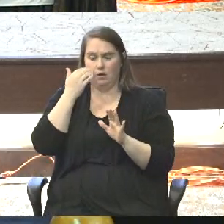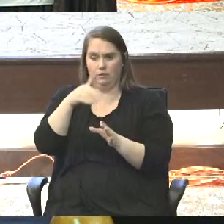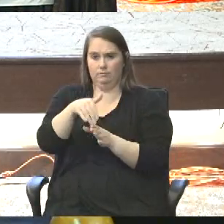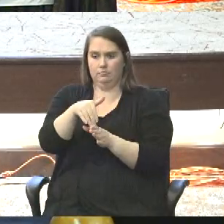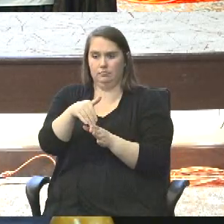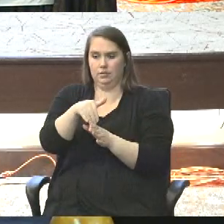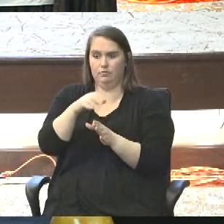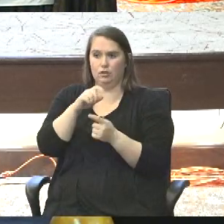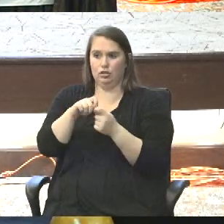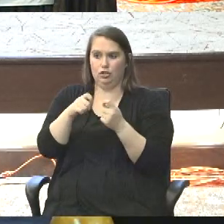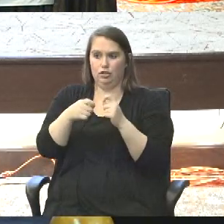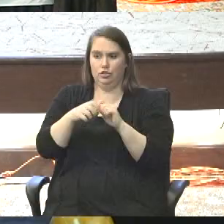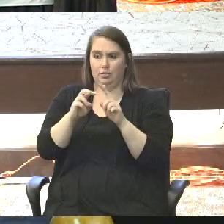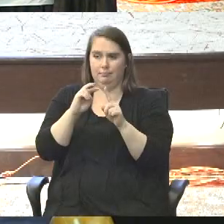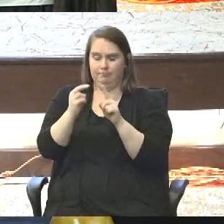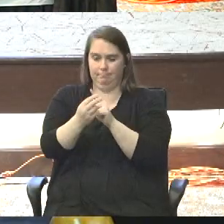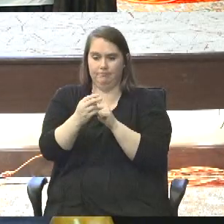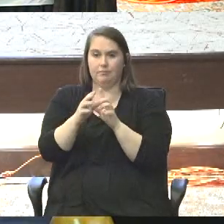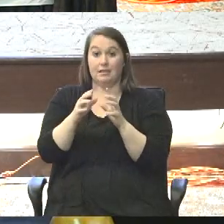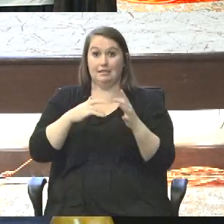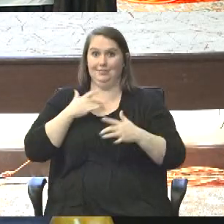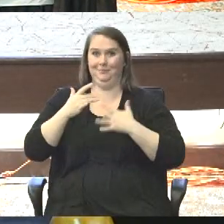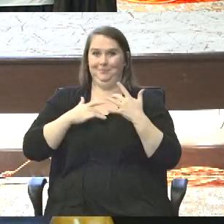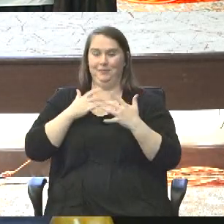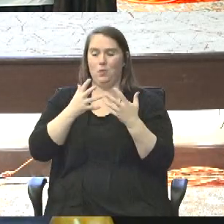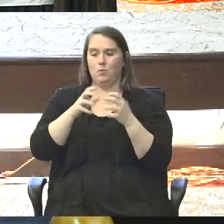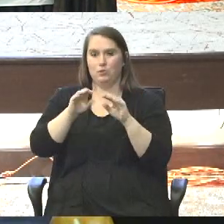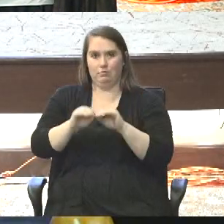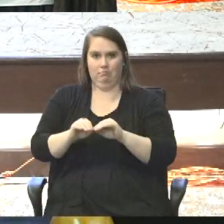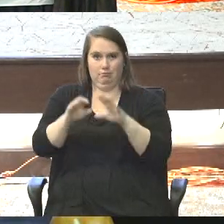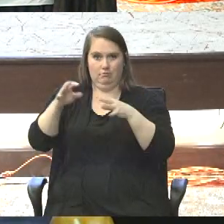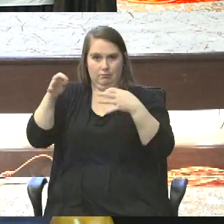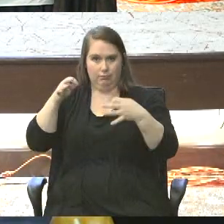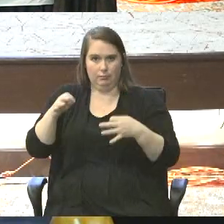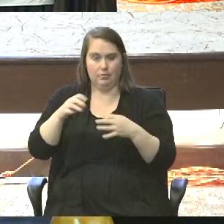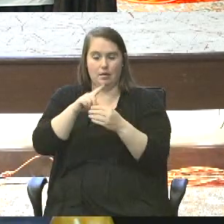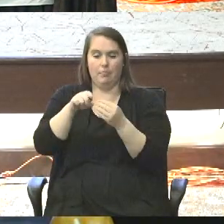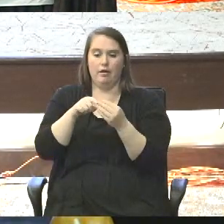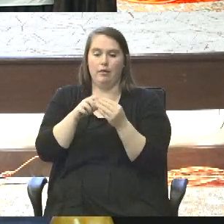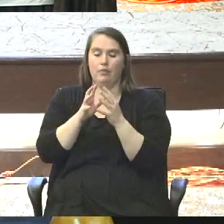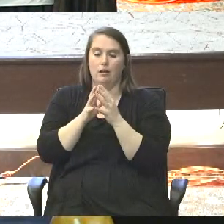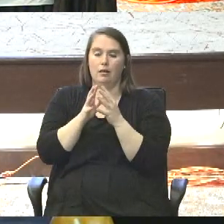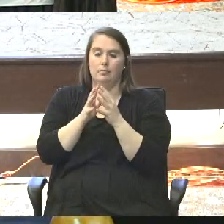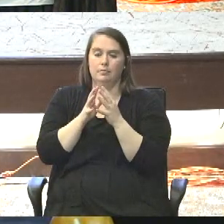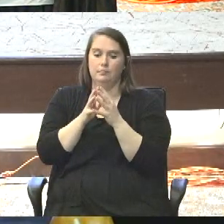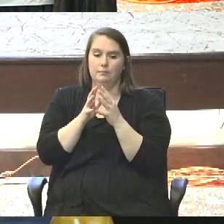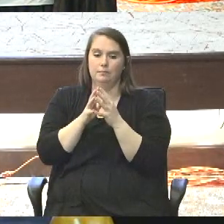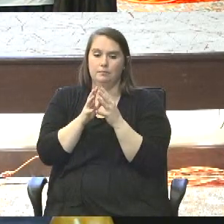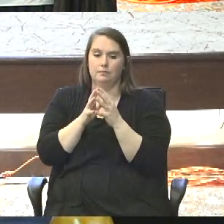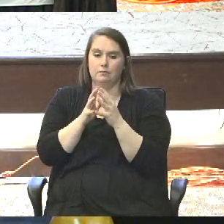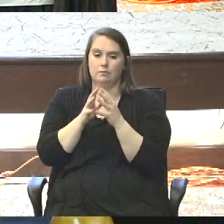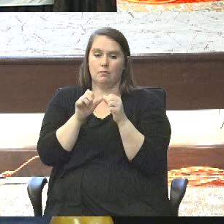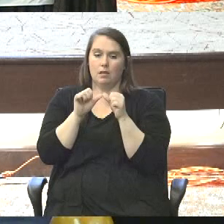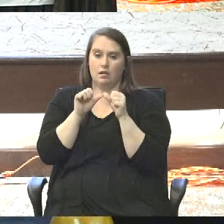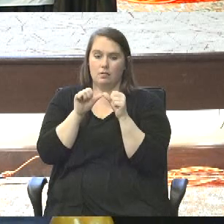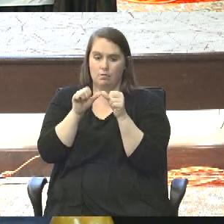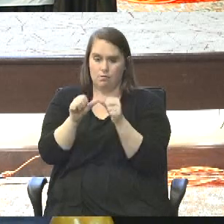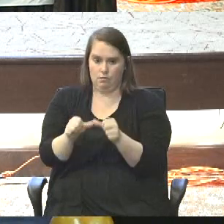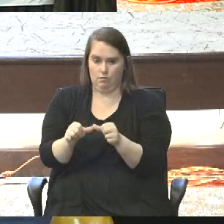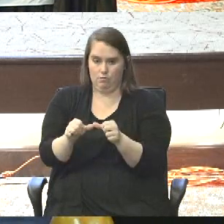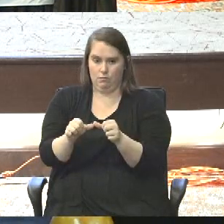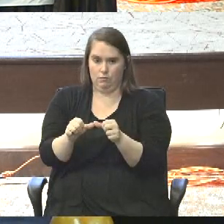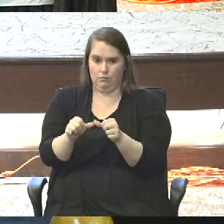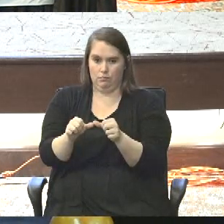construction aspect, which is really exciting. Wanted a clarification on the ongoing